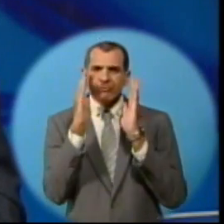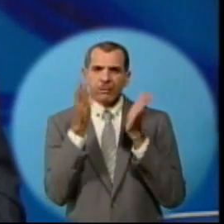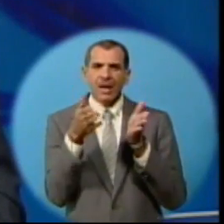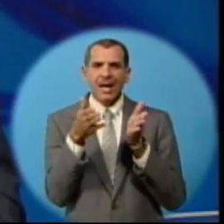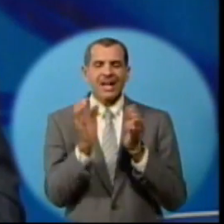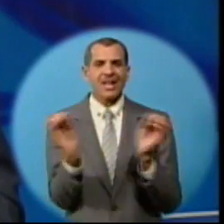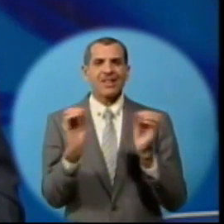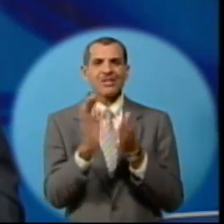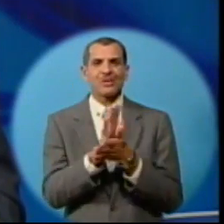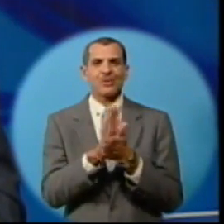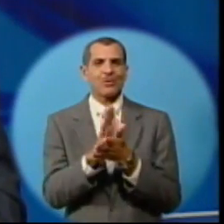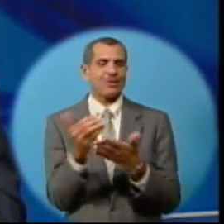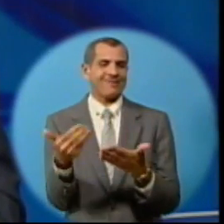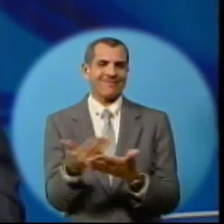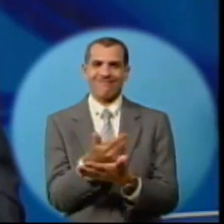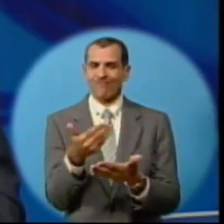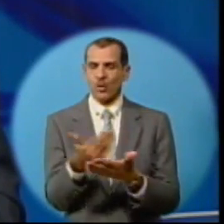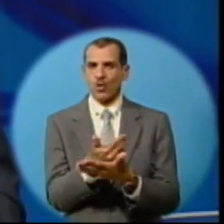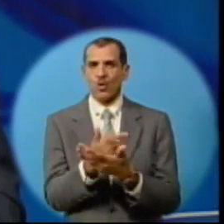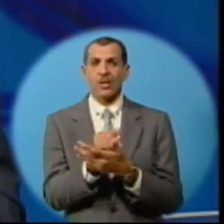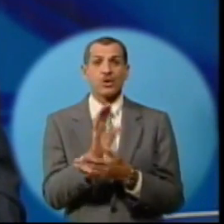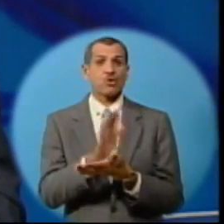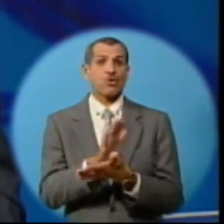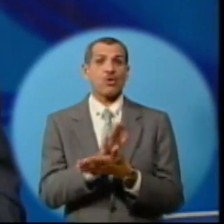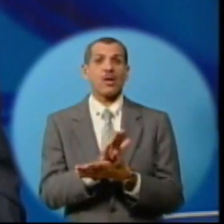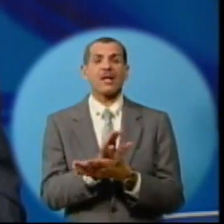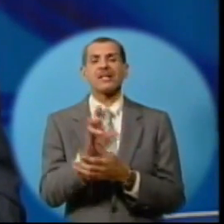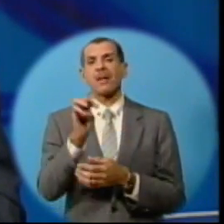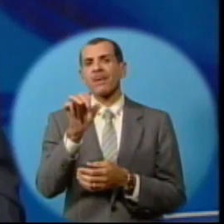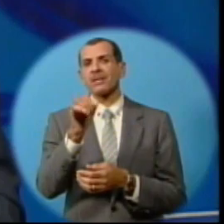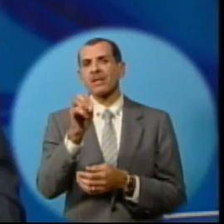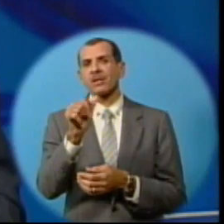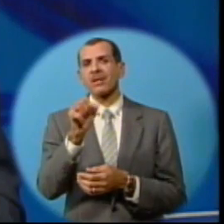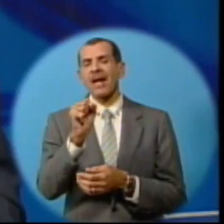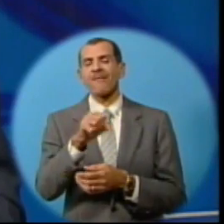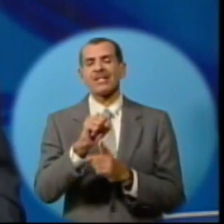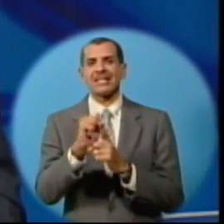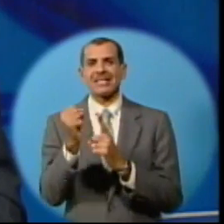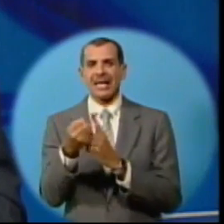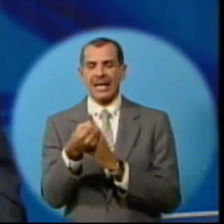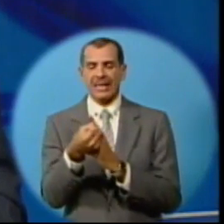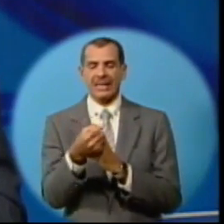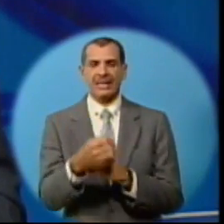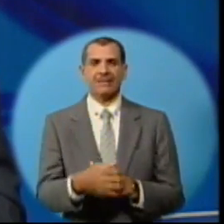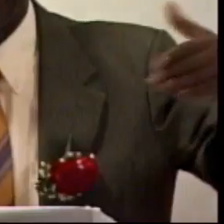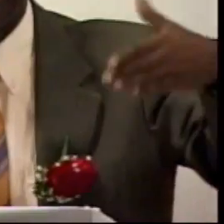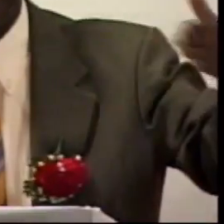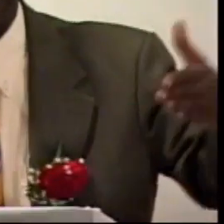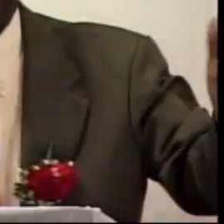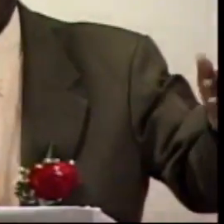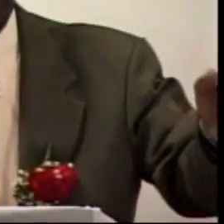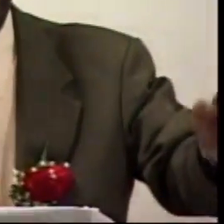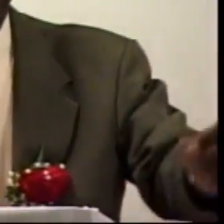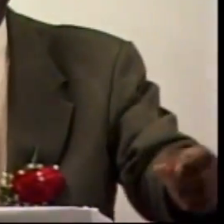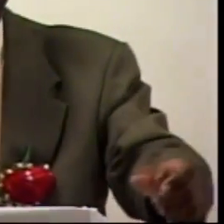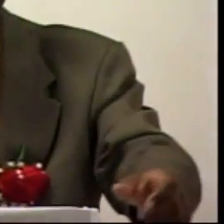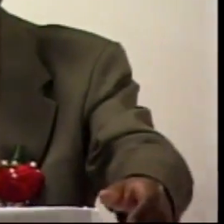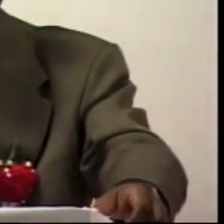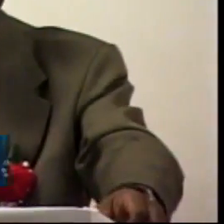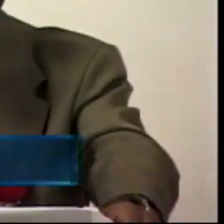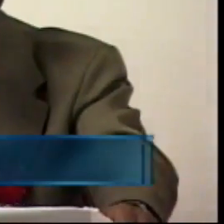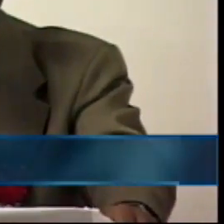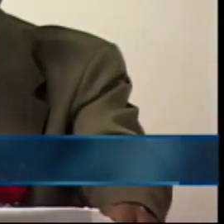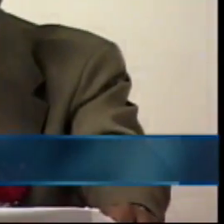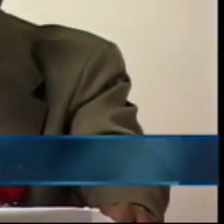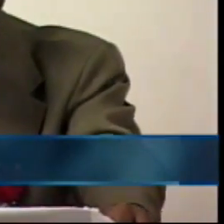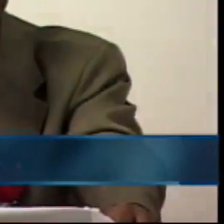in the school system is new. He says the school is a microcosm of the society. Any type of behavior that you